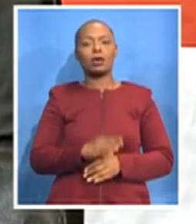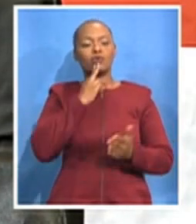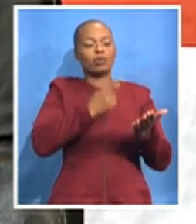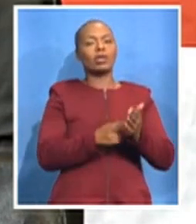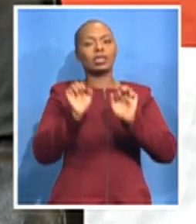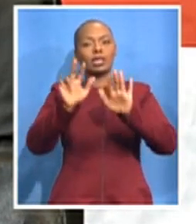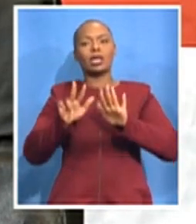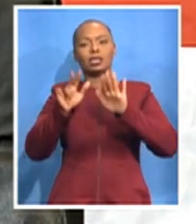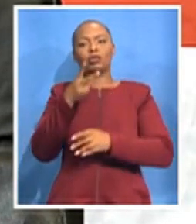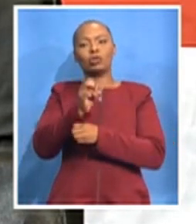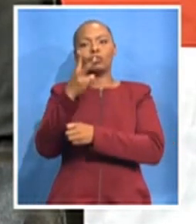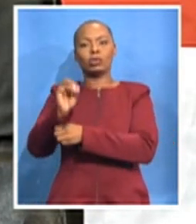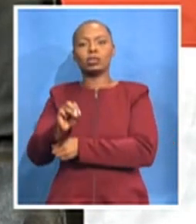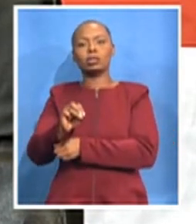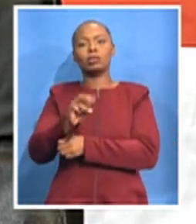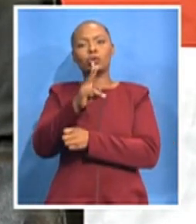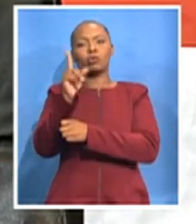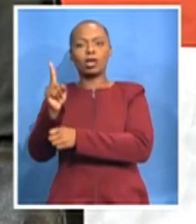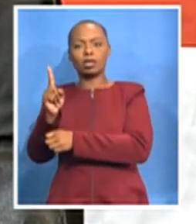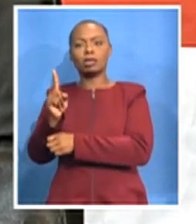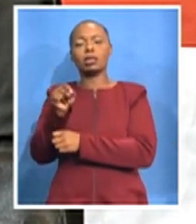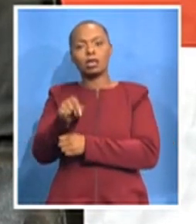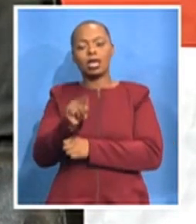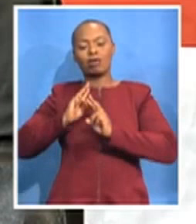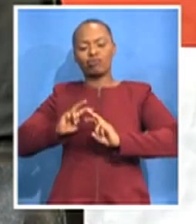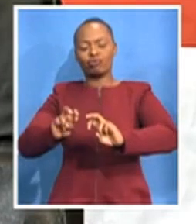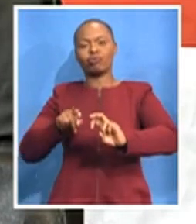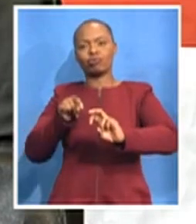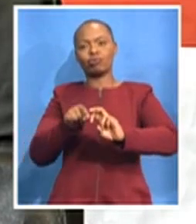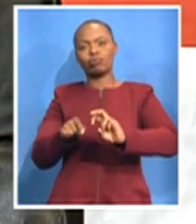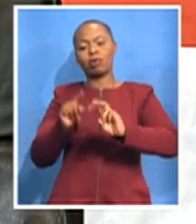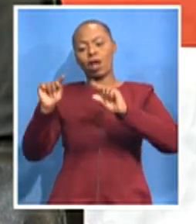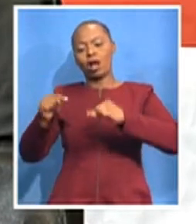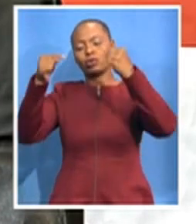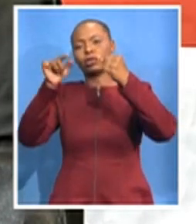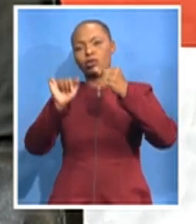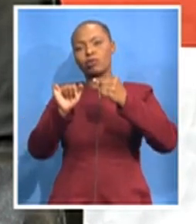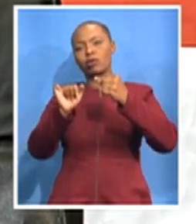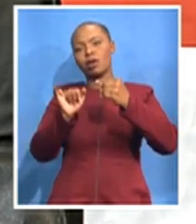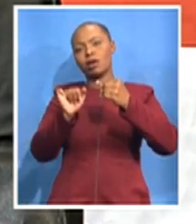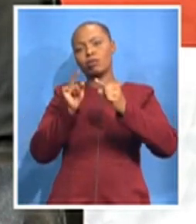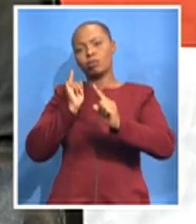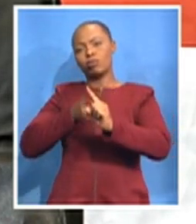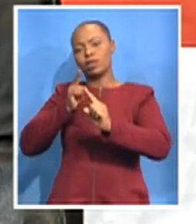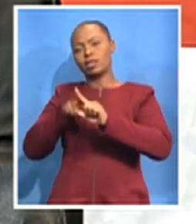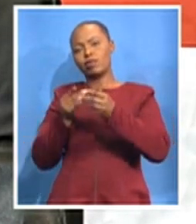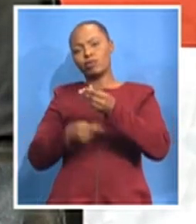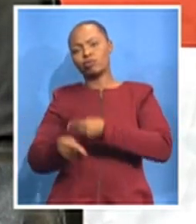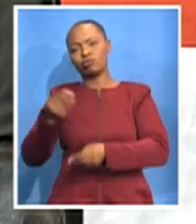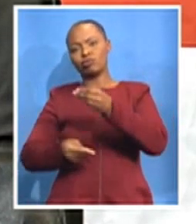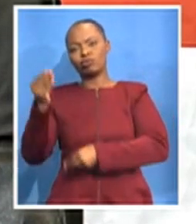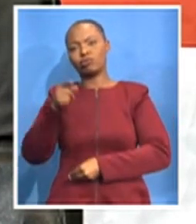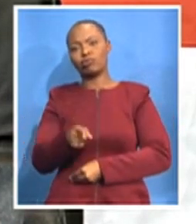2020-2021 is an investigation into the allegations of improper conduct and maladministration relating to the appointment of acting municipal